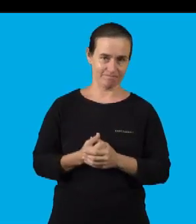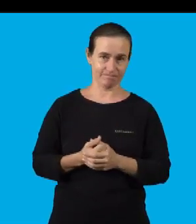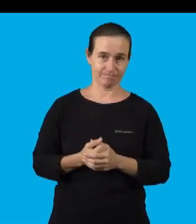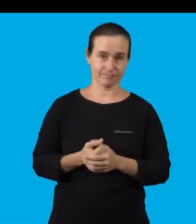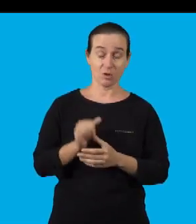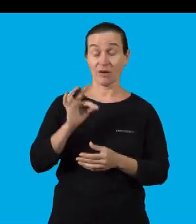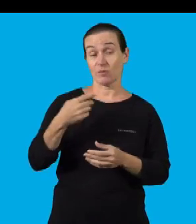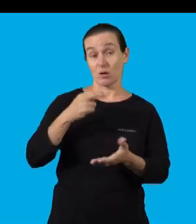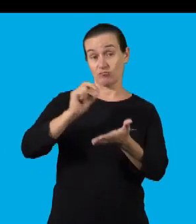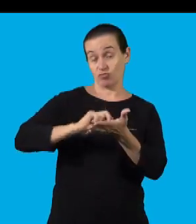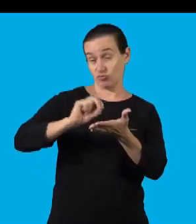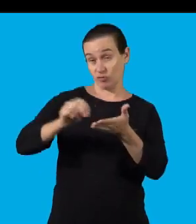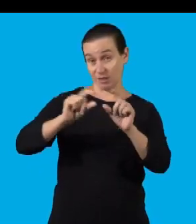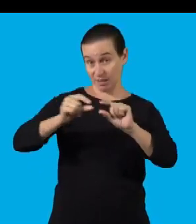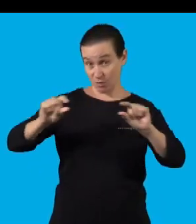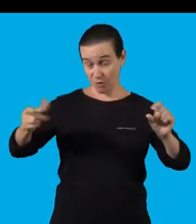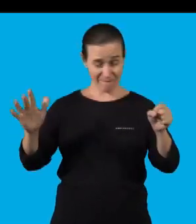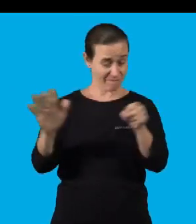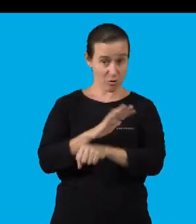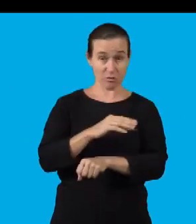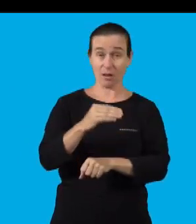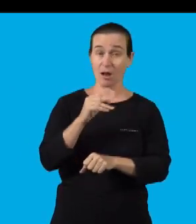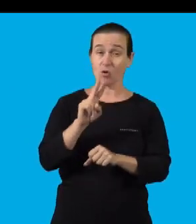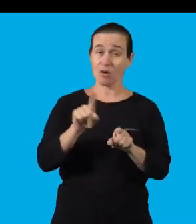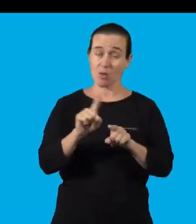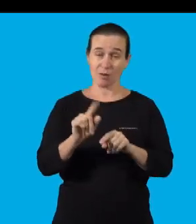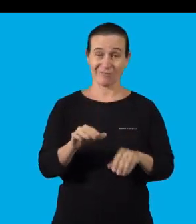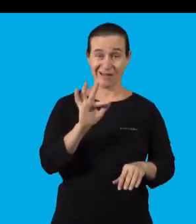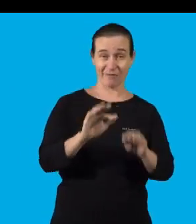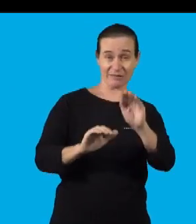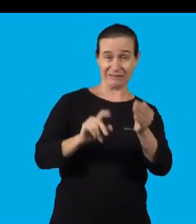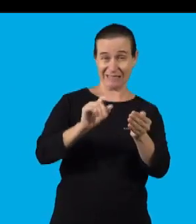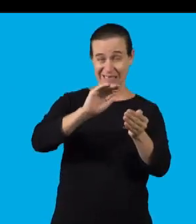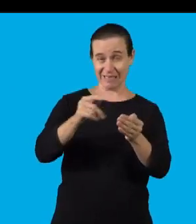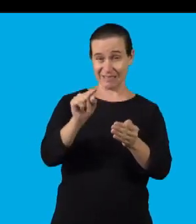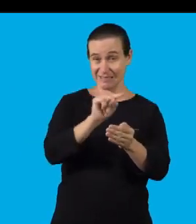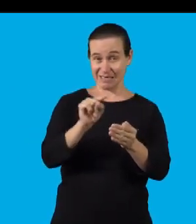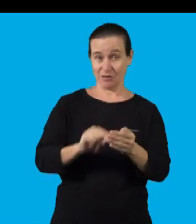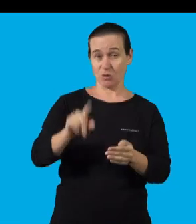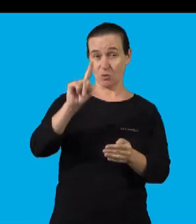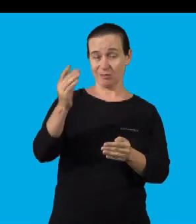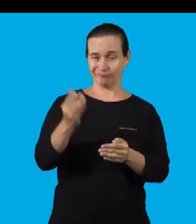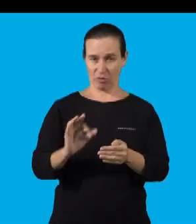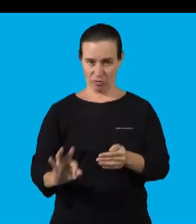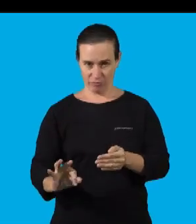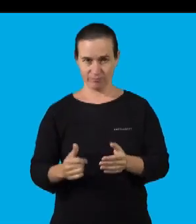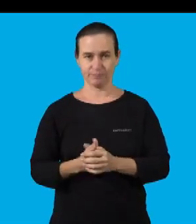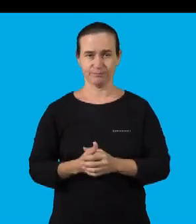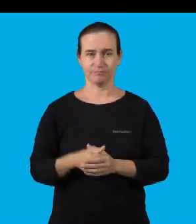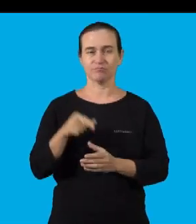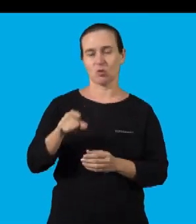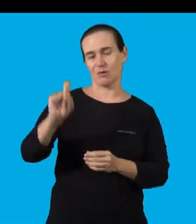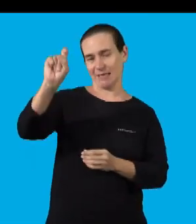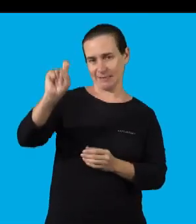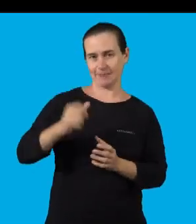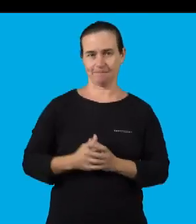that if we were to write out this equation in full, it would be f of x is equals to 1/3, and that is